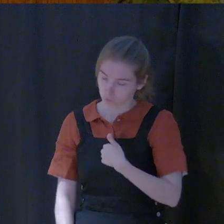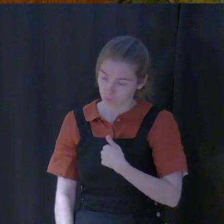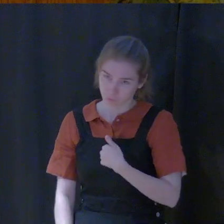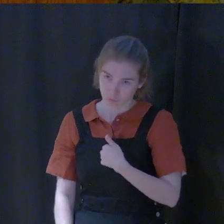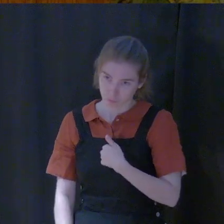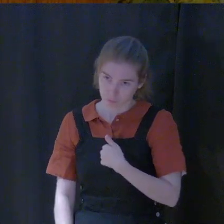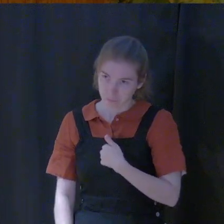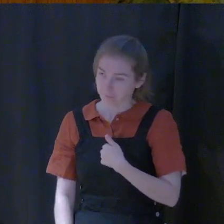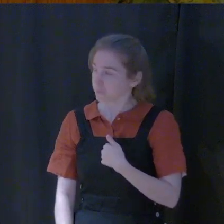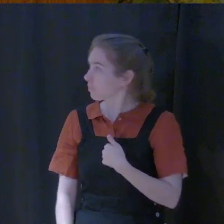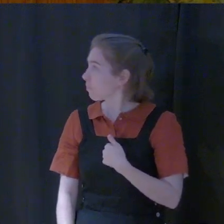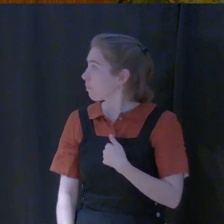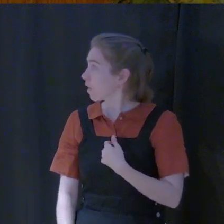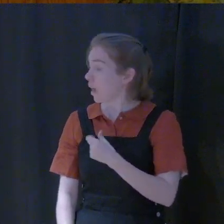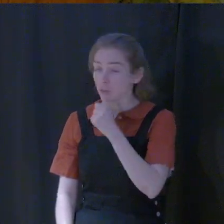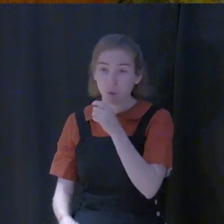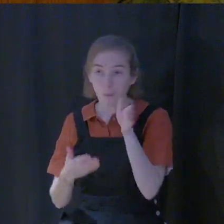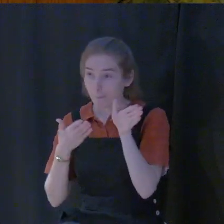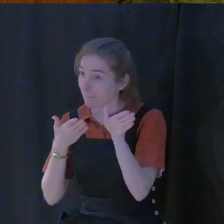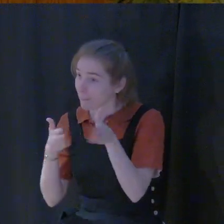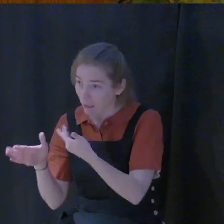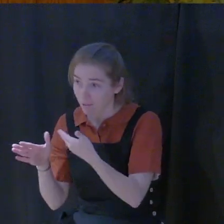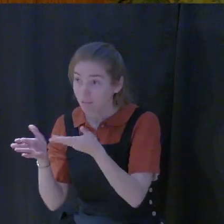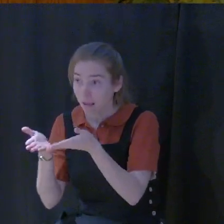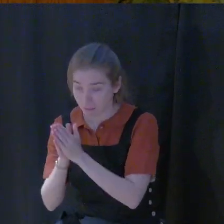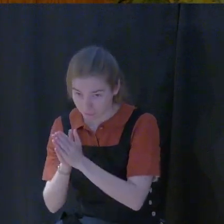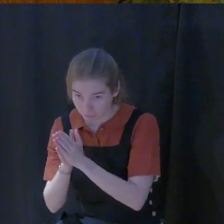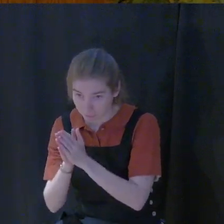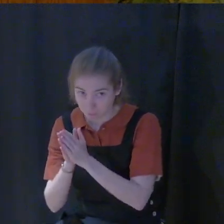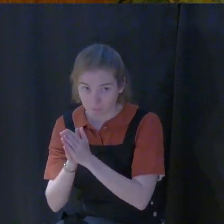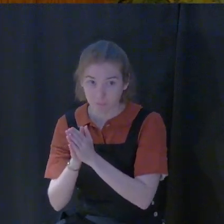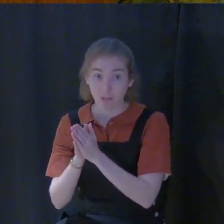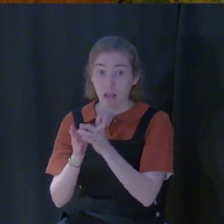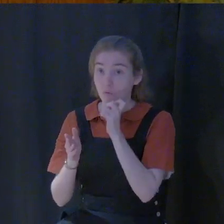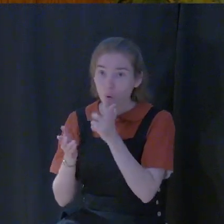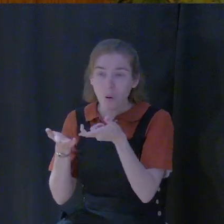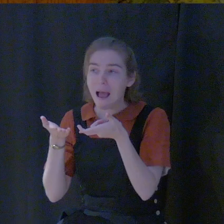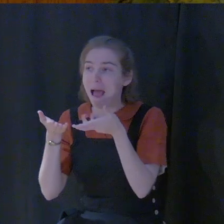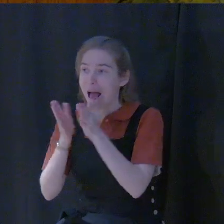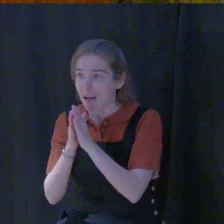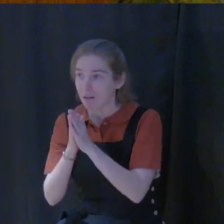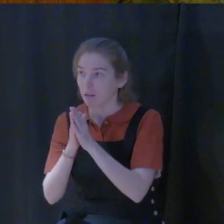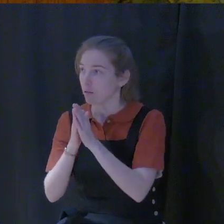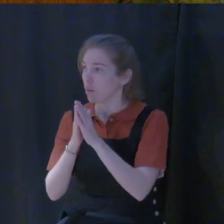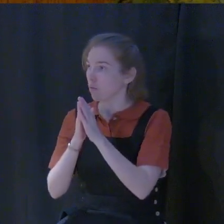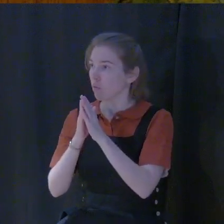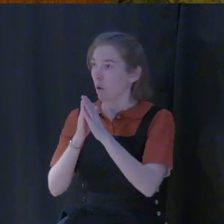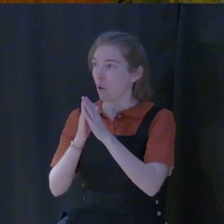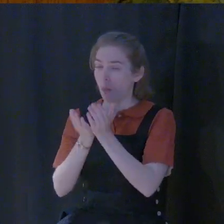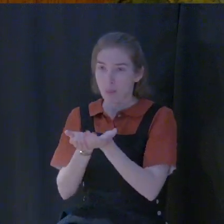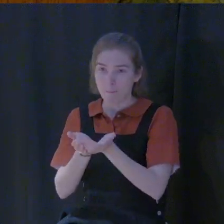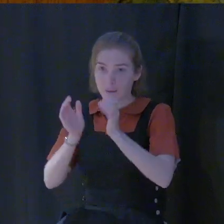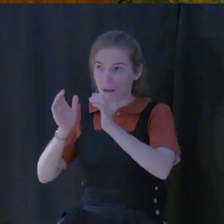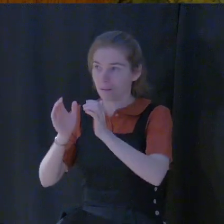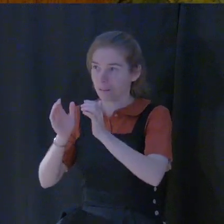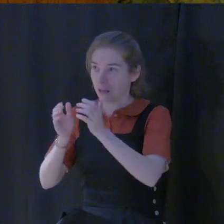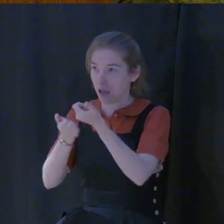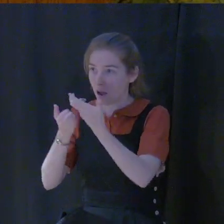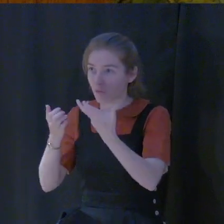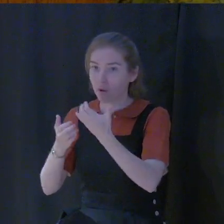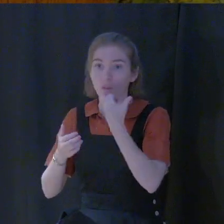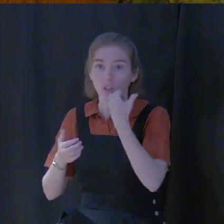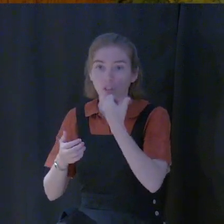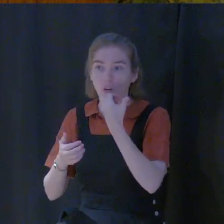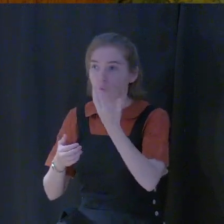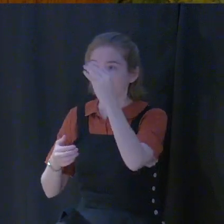At this point, I don't ever plan doing it. I don't ask for a basket to be put out in the foyer and ask for everyone to put their cell